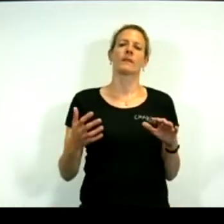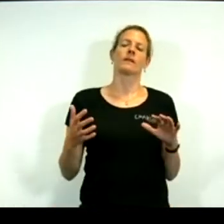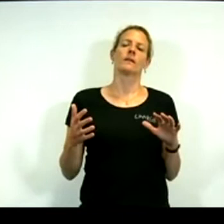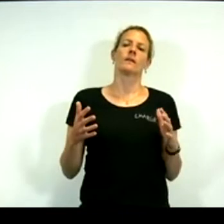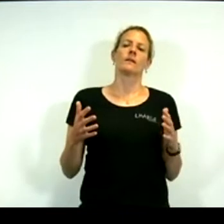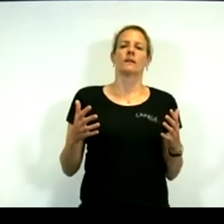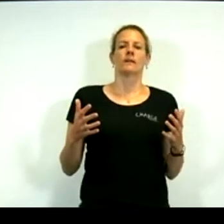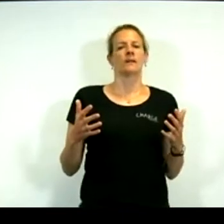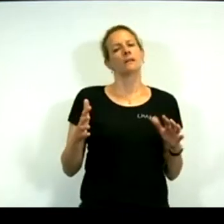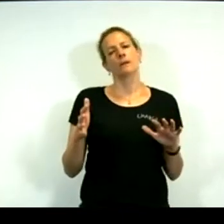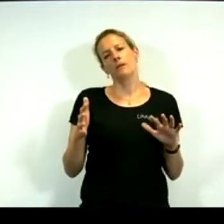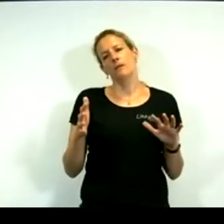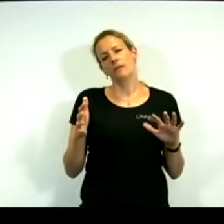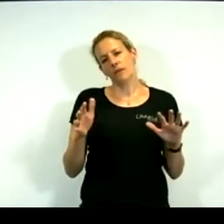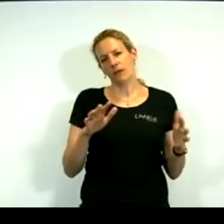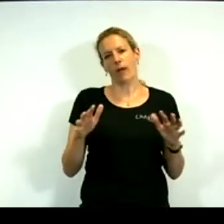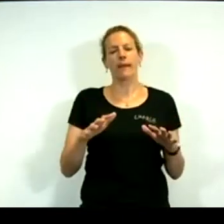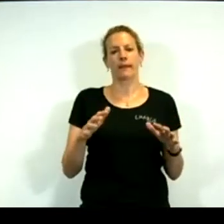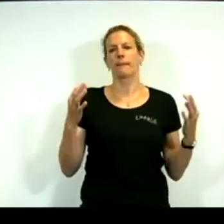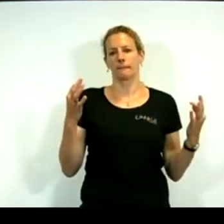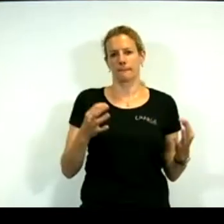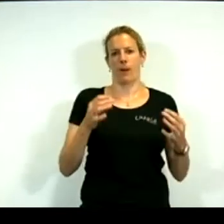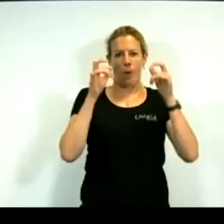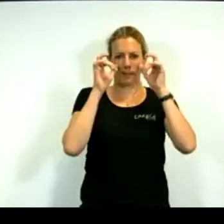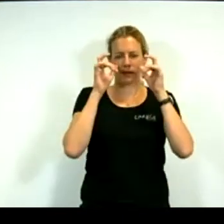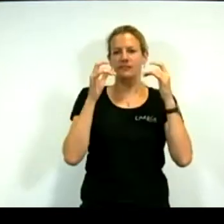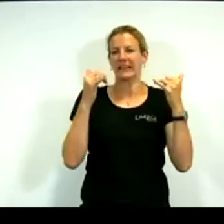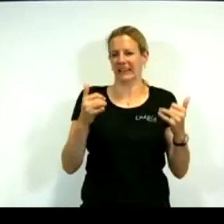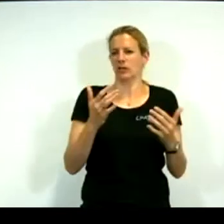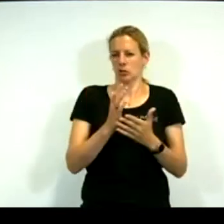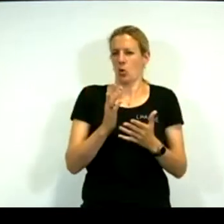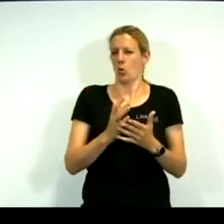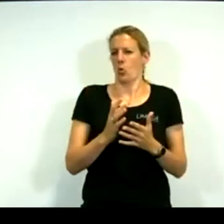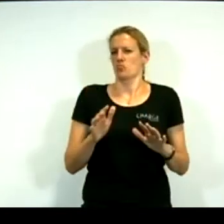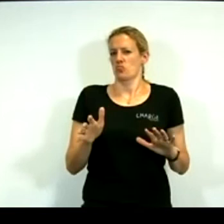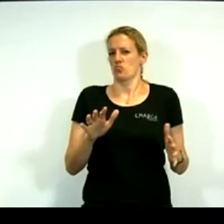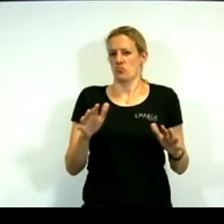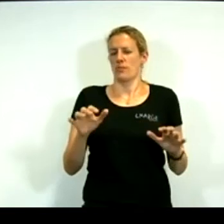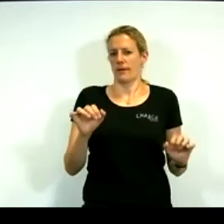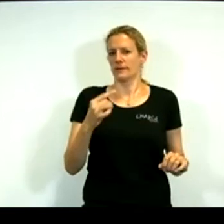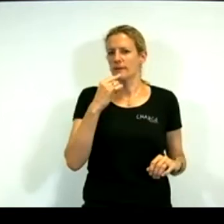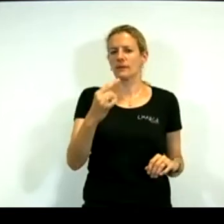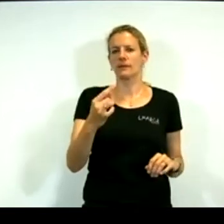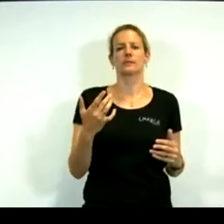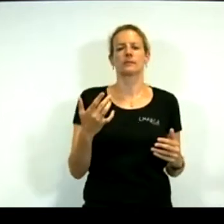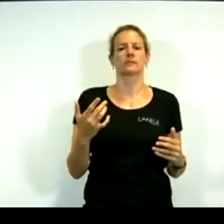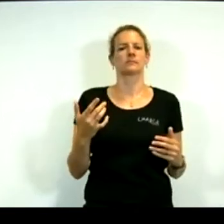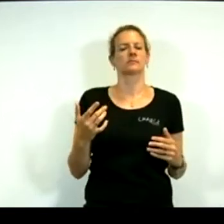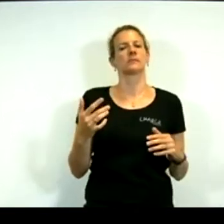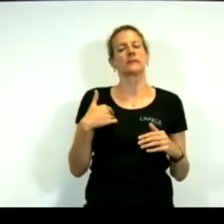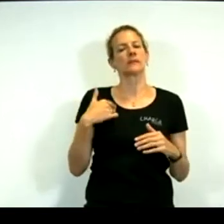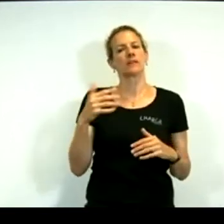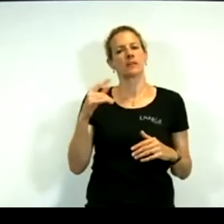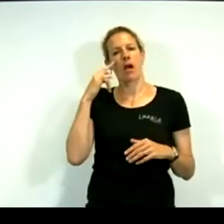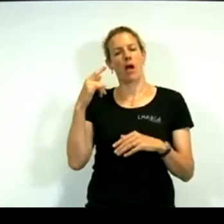and try. I've been in examinations in ophthalmology clinics where they have a selection of glasses,